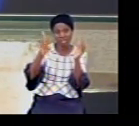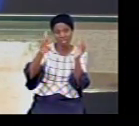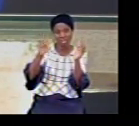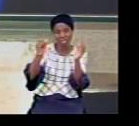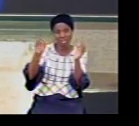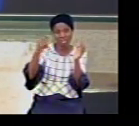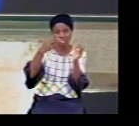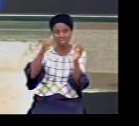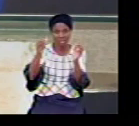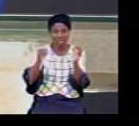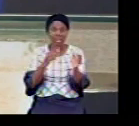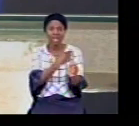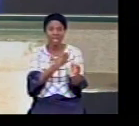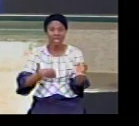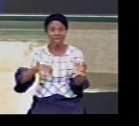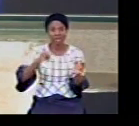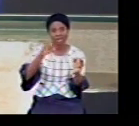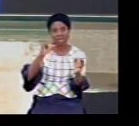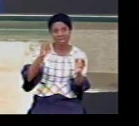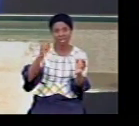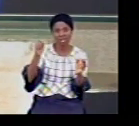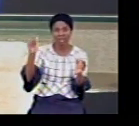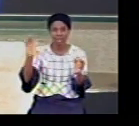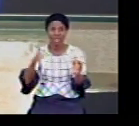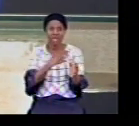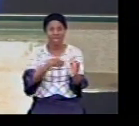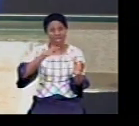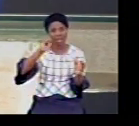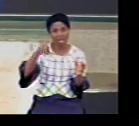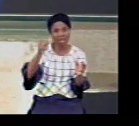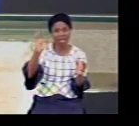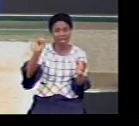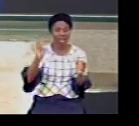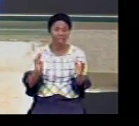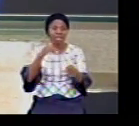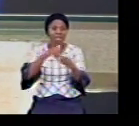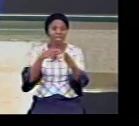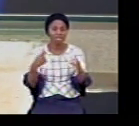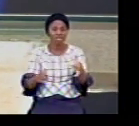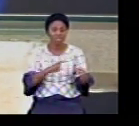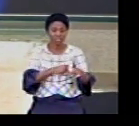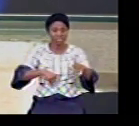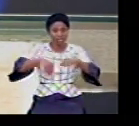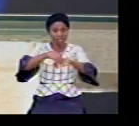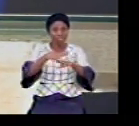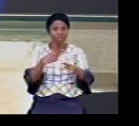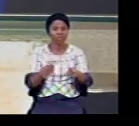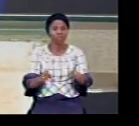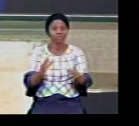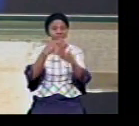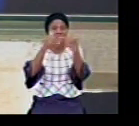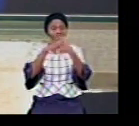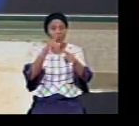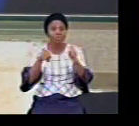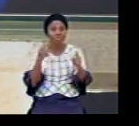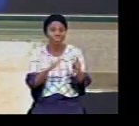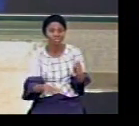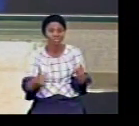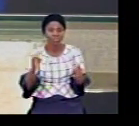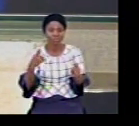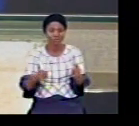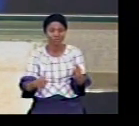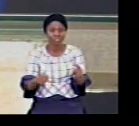Isaac and Jacob in the kingdom of heaven. But the children of the kingdom shall be cast